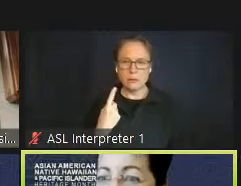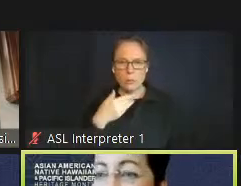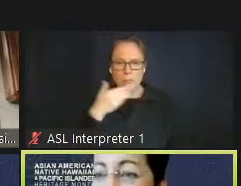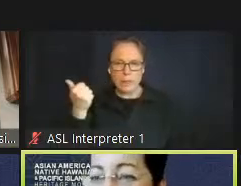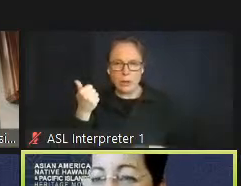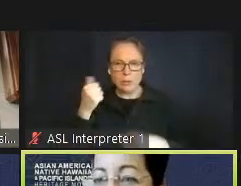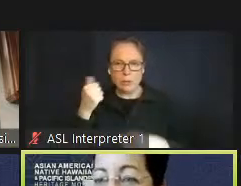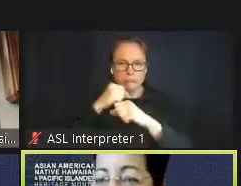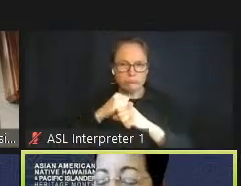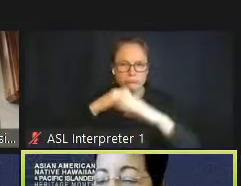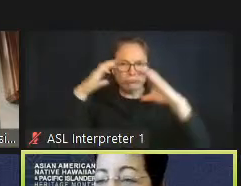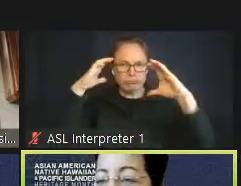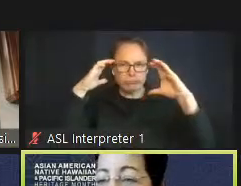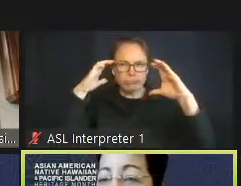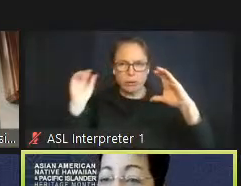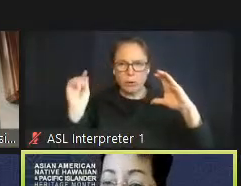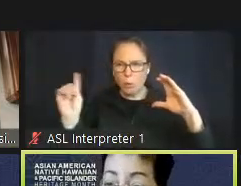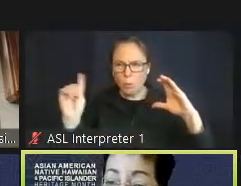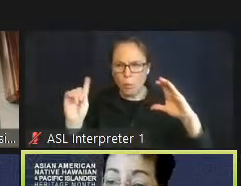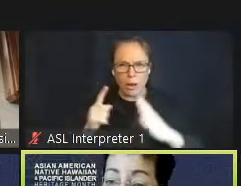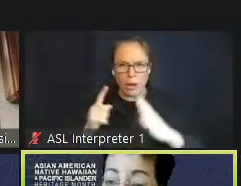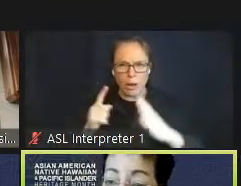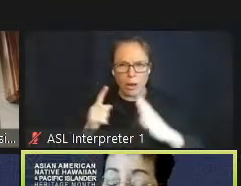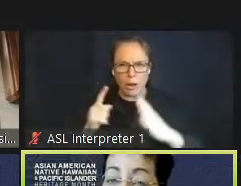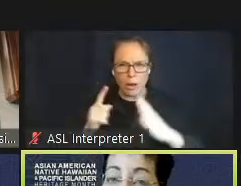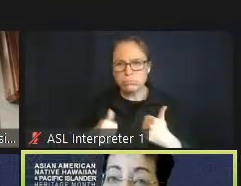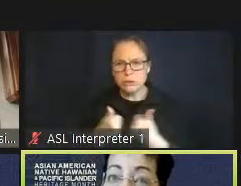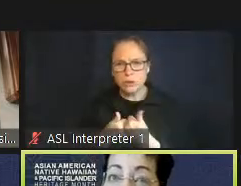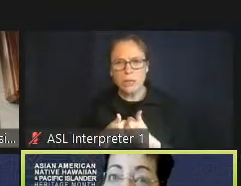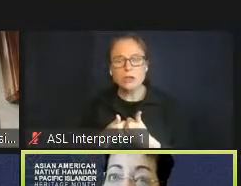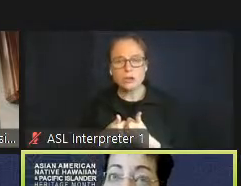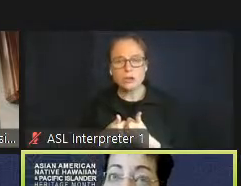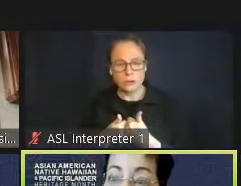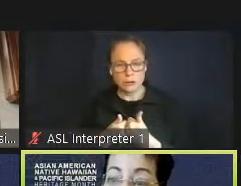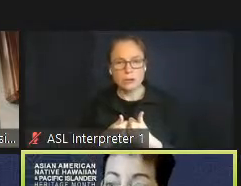these challenges that we're faced with when it comes to